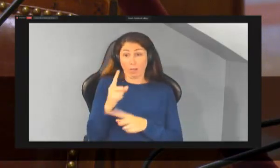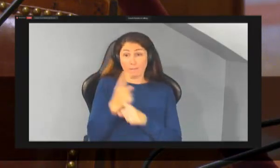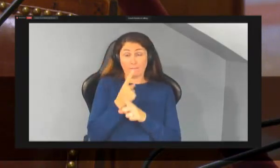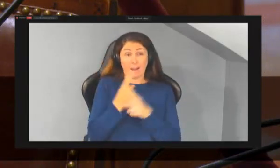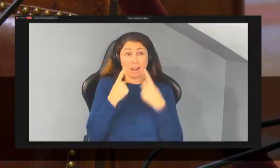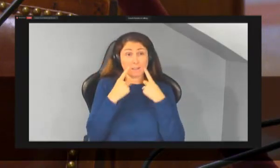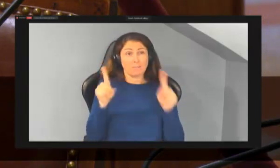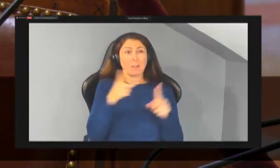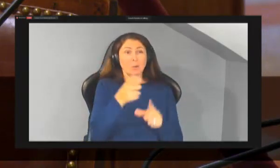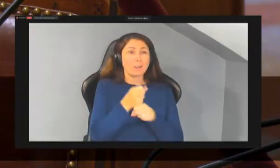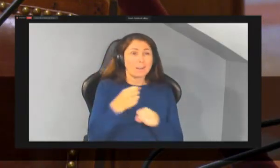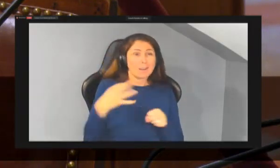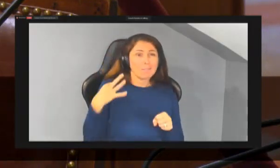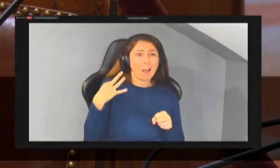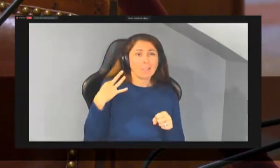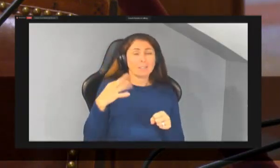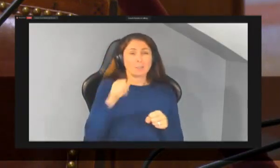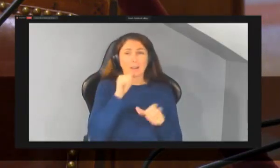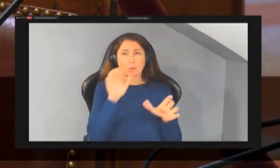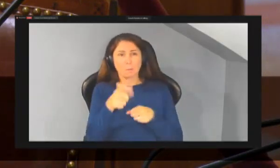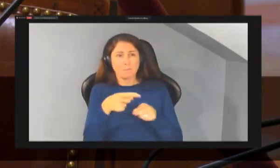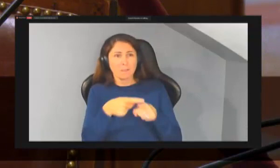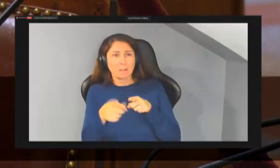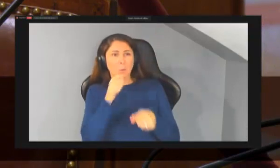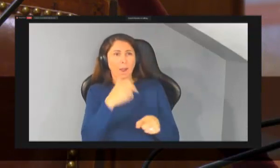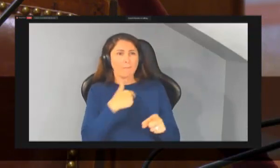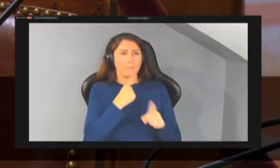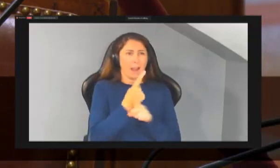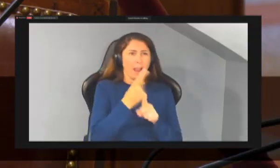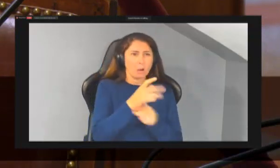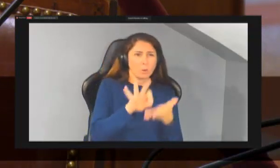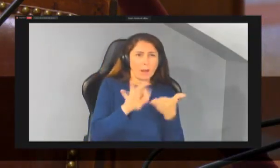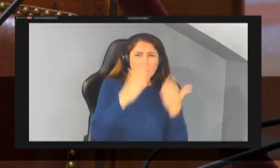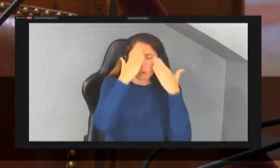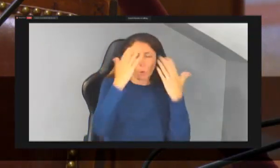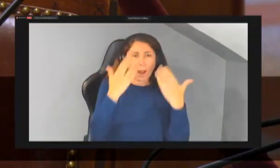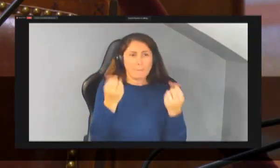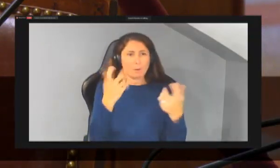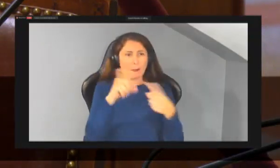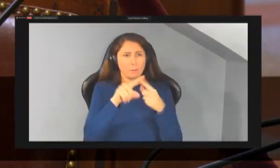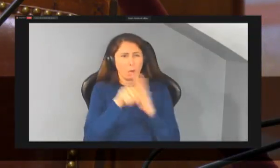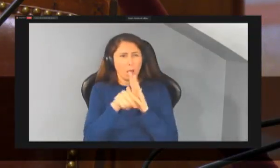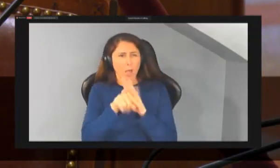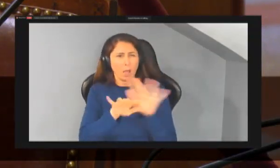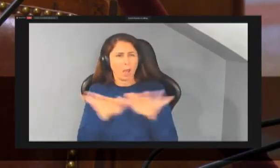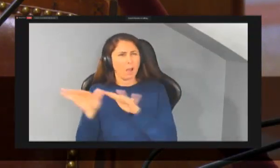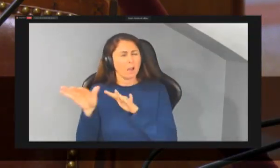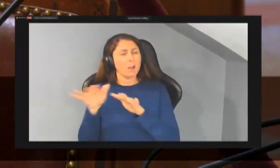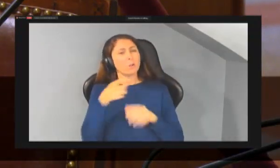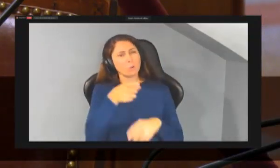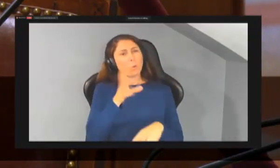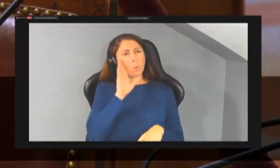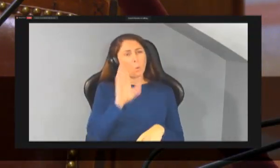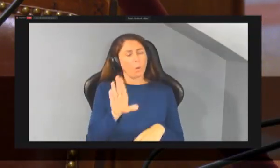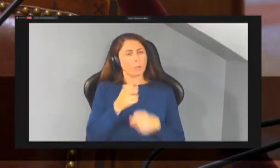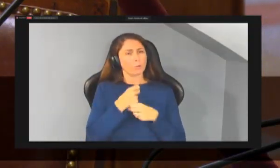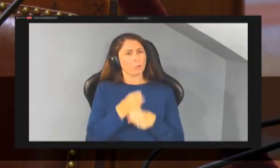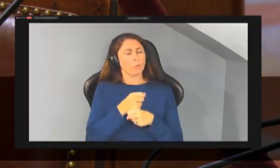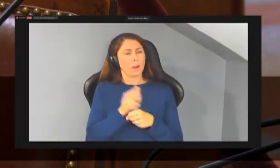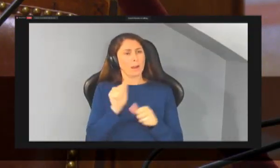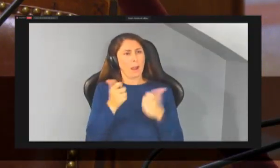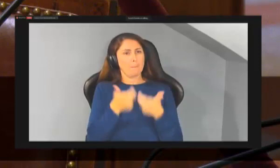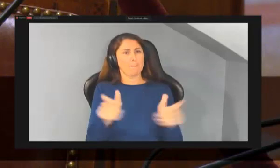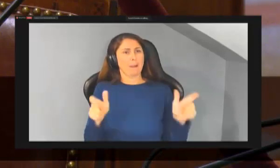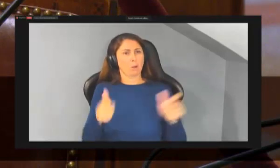volunteers, you're not having it done professionally, you don't have an accurate count to know how many you need to take it down, etc., you are going to create a much bigger